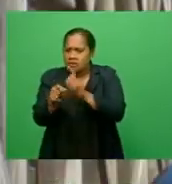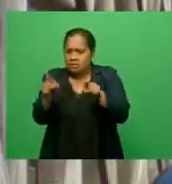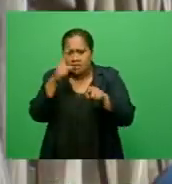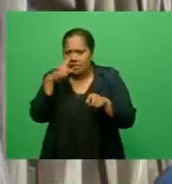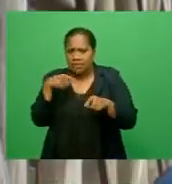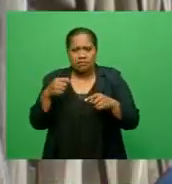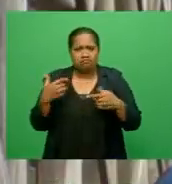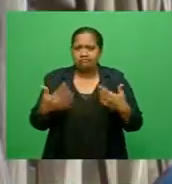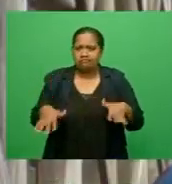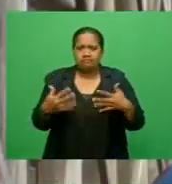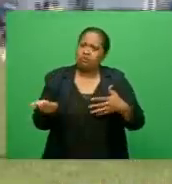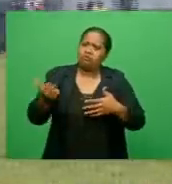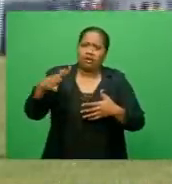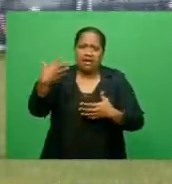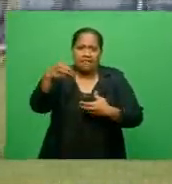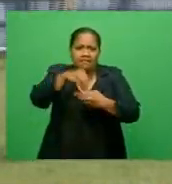squad.